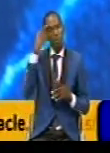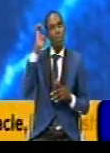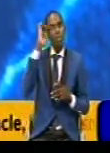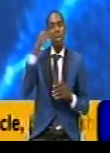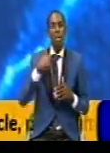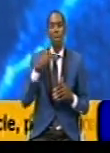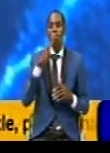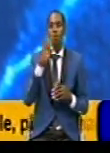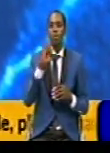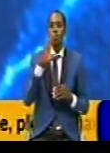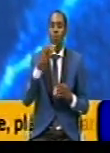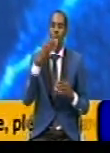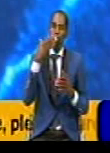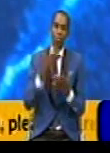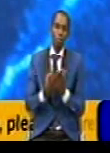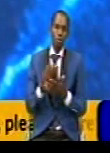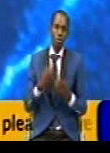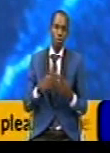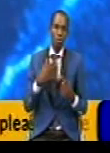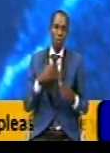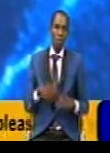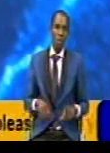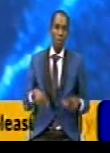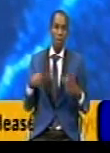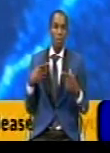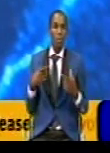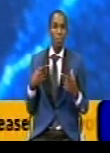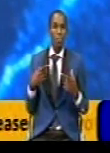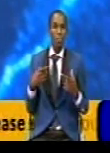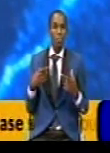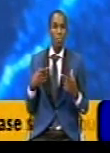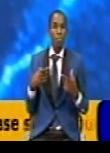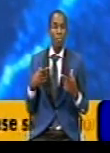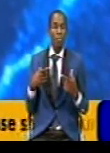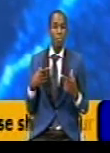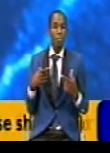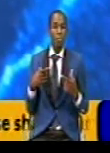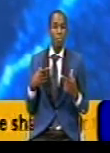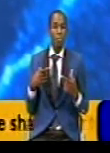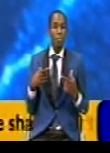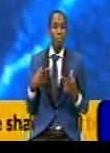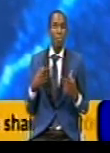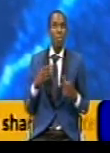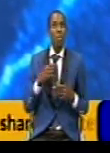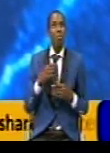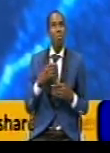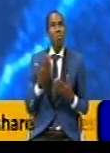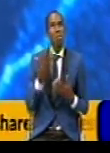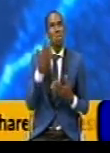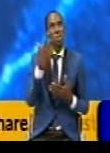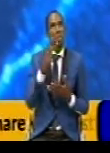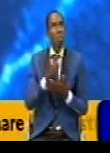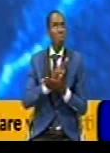I don't exactly know where to start because He has been so gracious in my life.